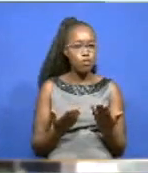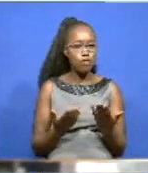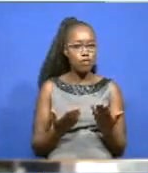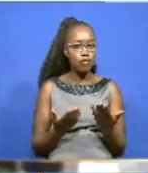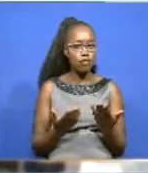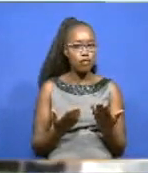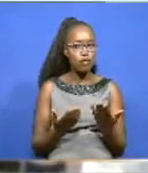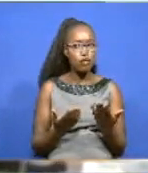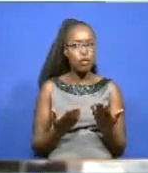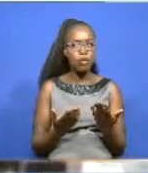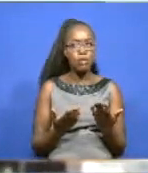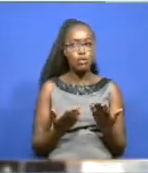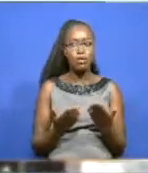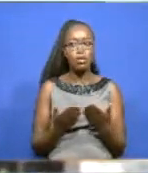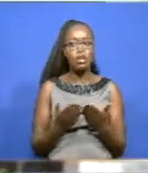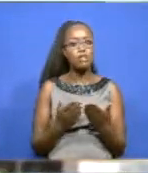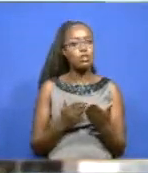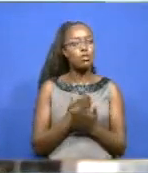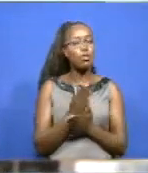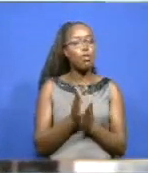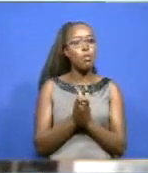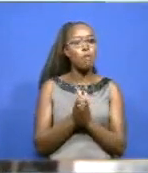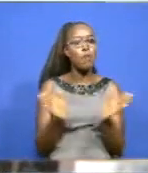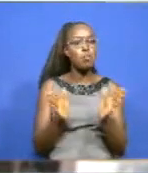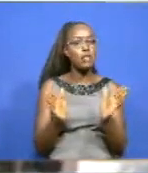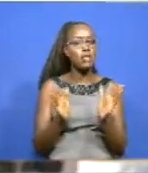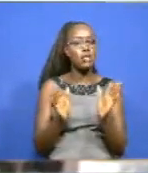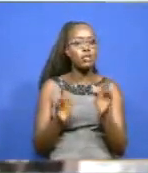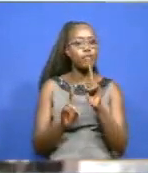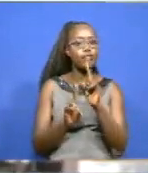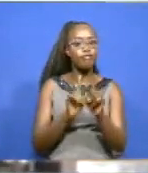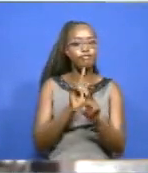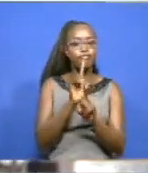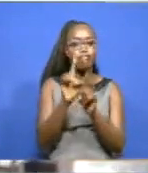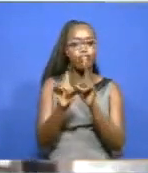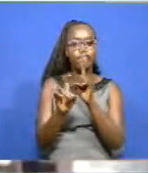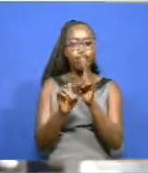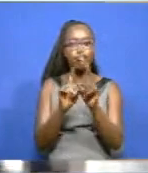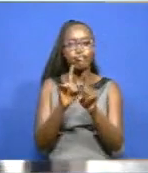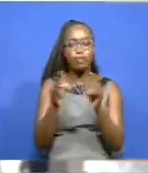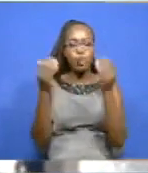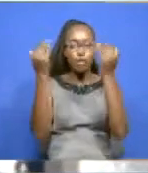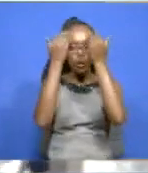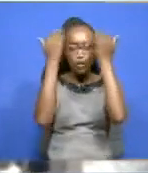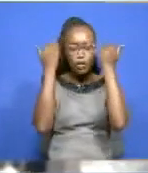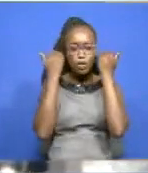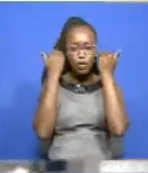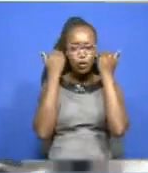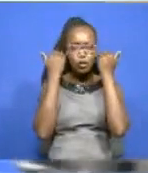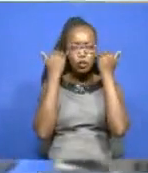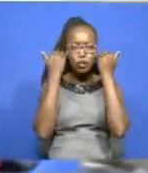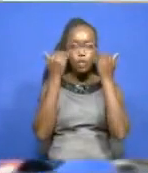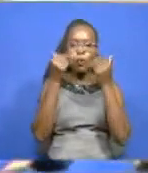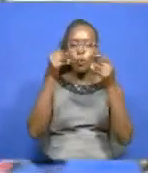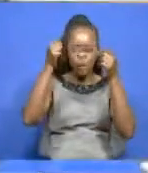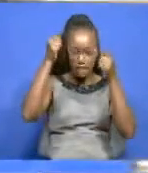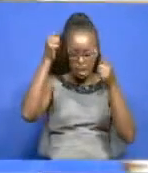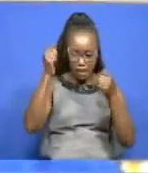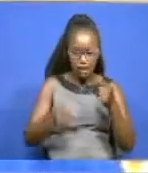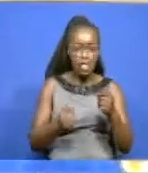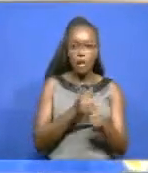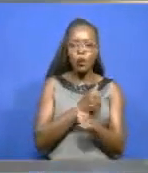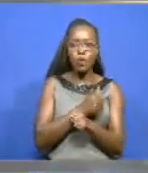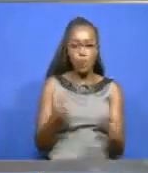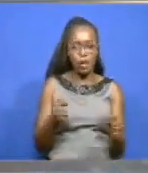is a matter that has to go through a public inquest, through a court, so that it can be determined precisely